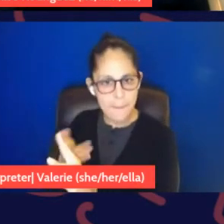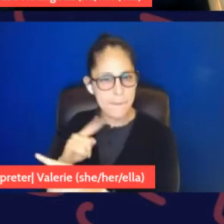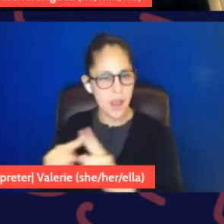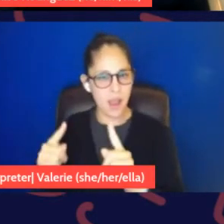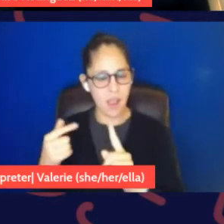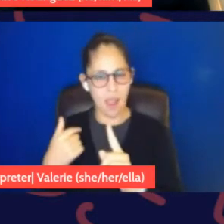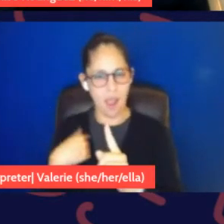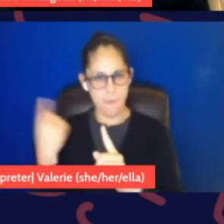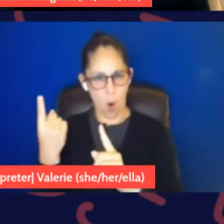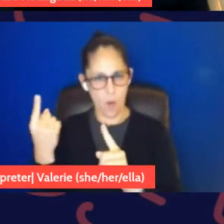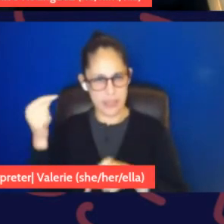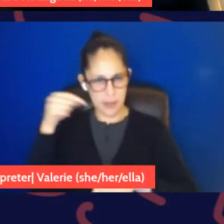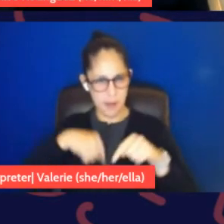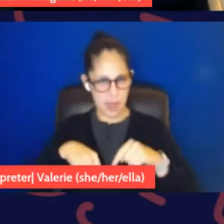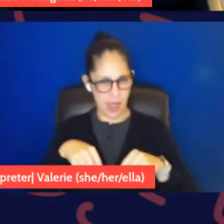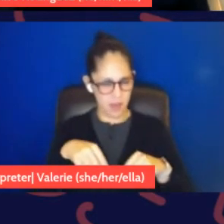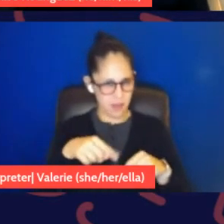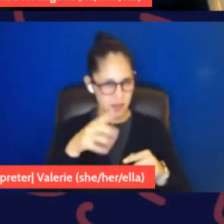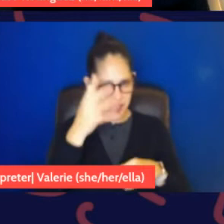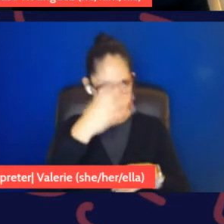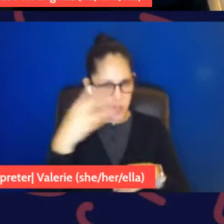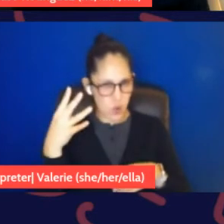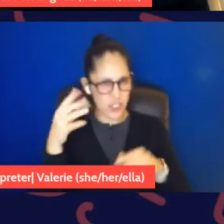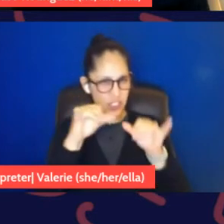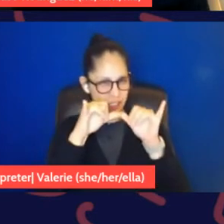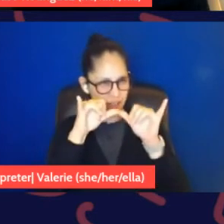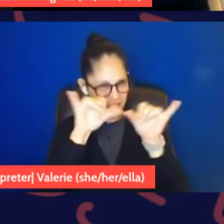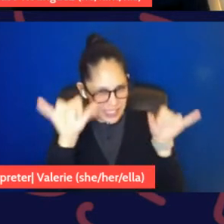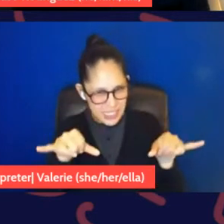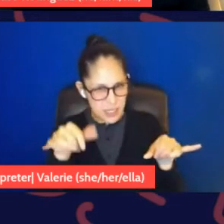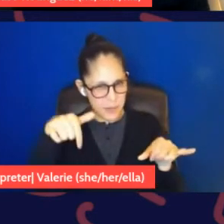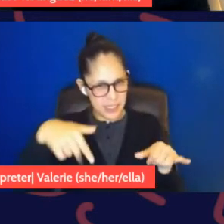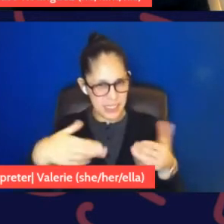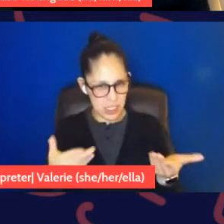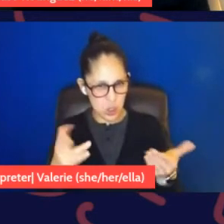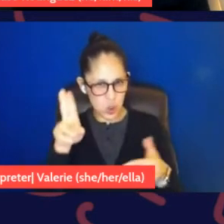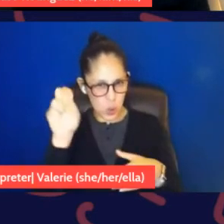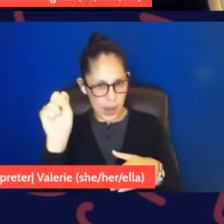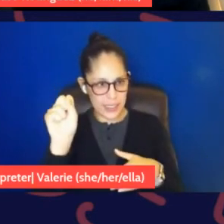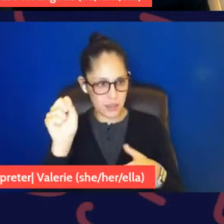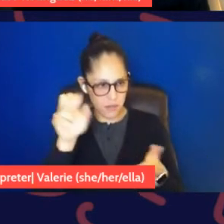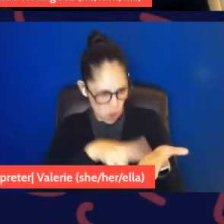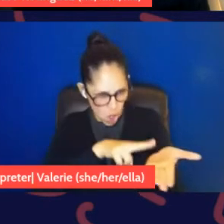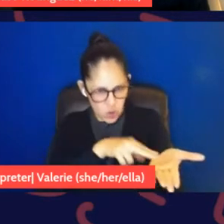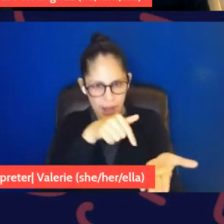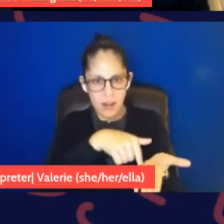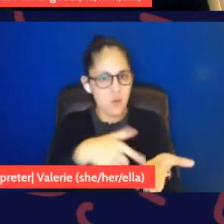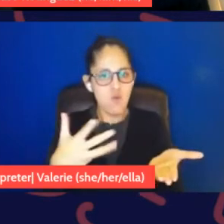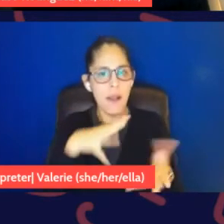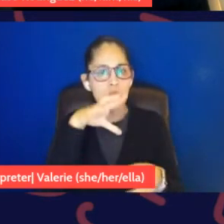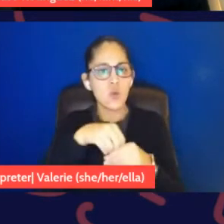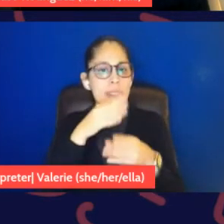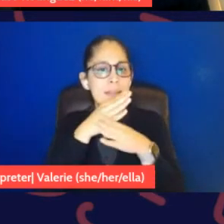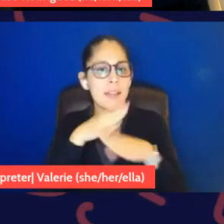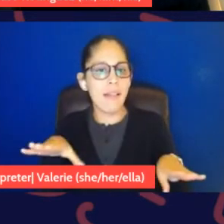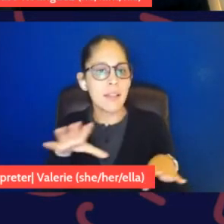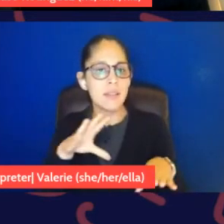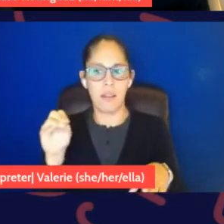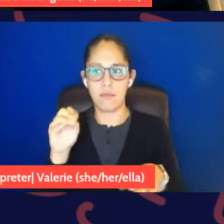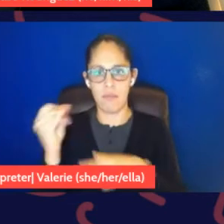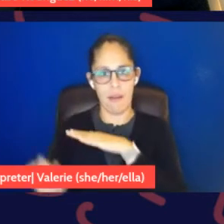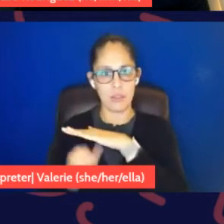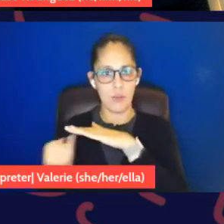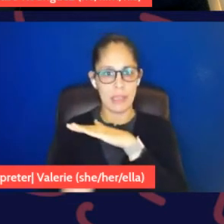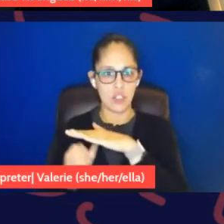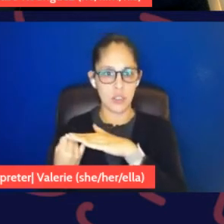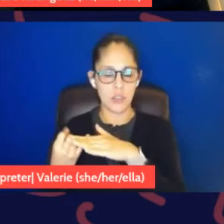we sign with the immigration system in the US is a contract of silence, right? It's a contract of silence and isolation. And in